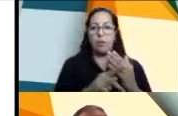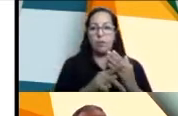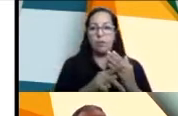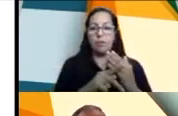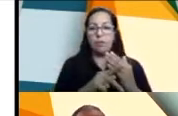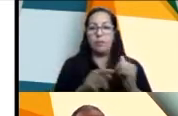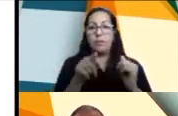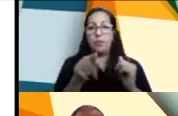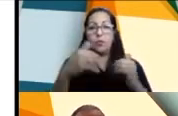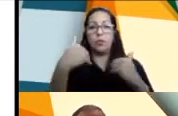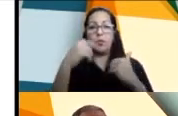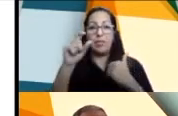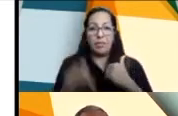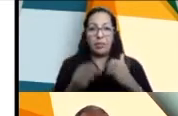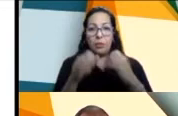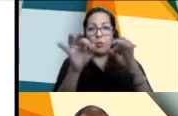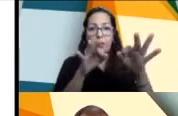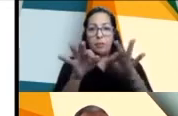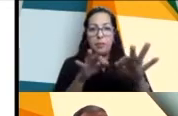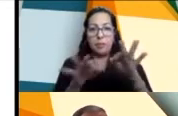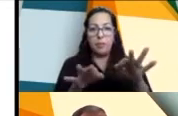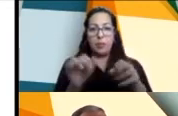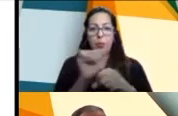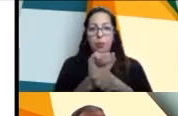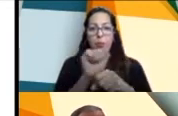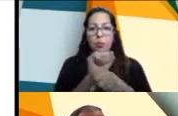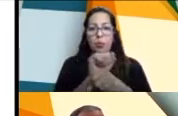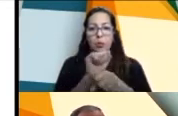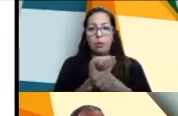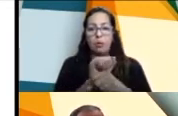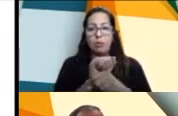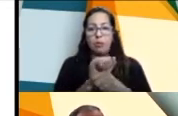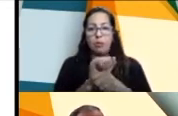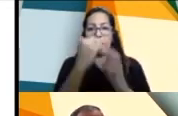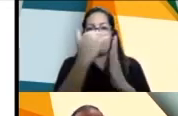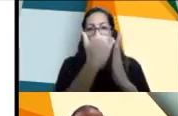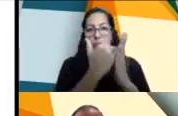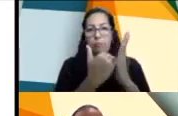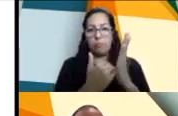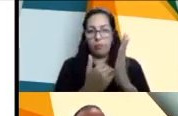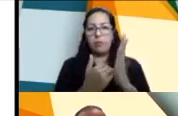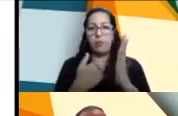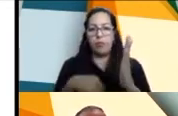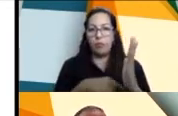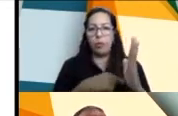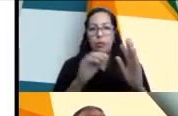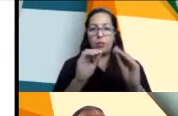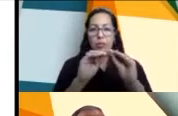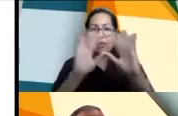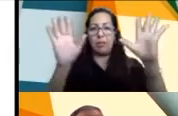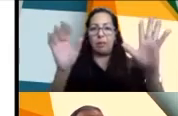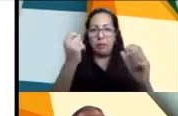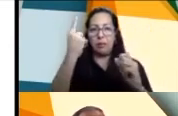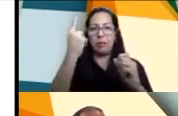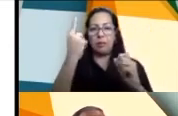you need to explain in the work approach. It is important for us to understand how is